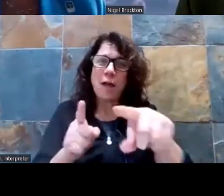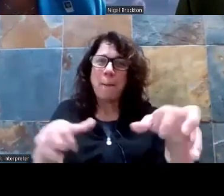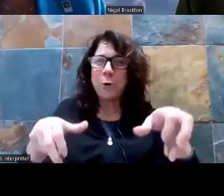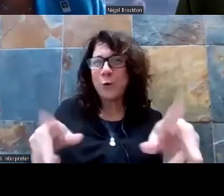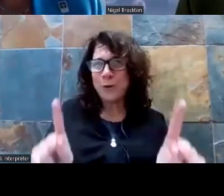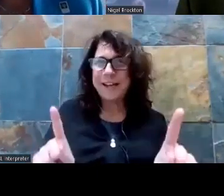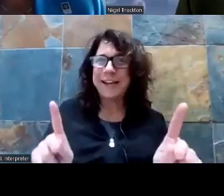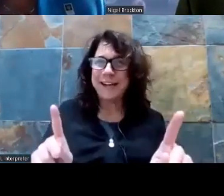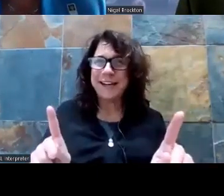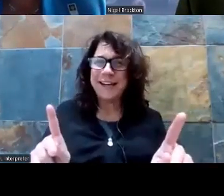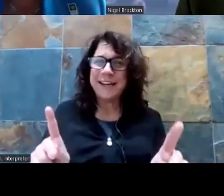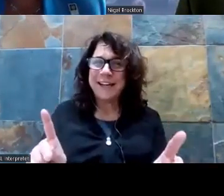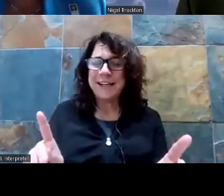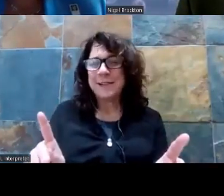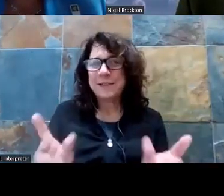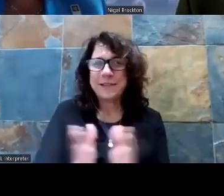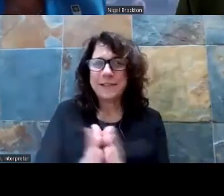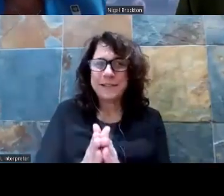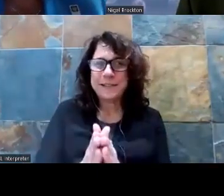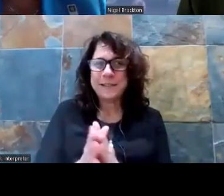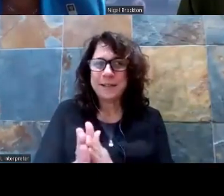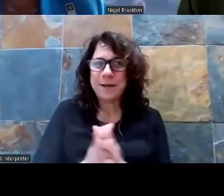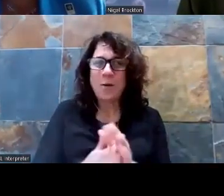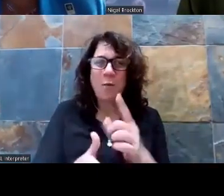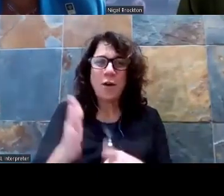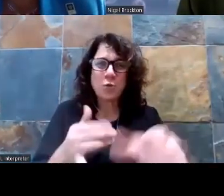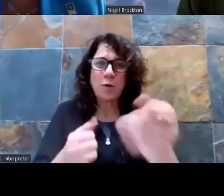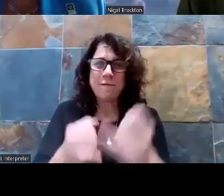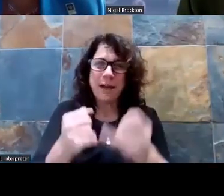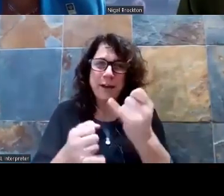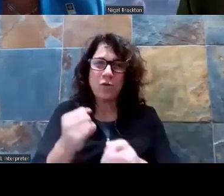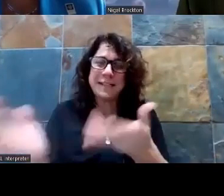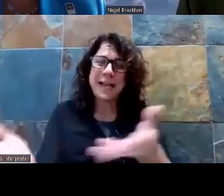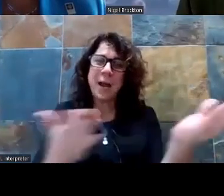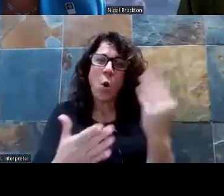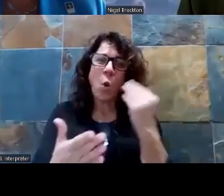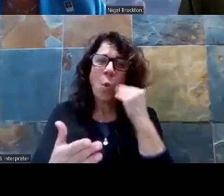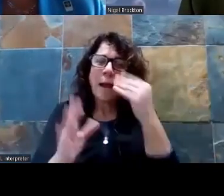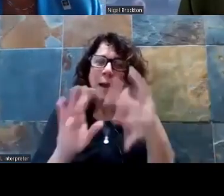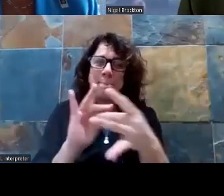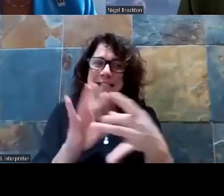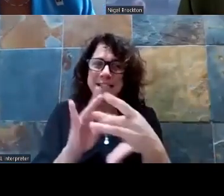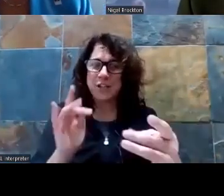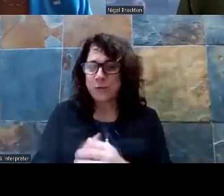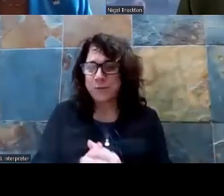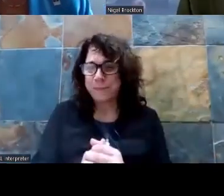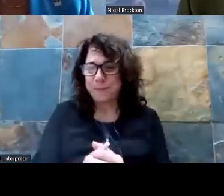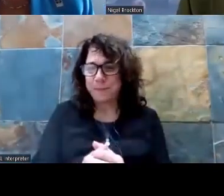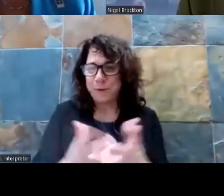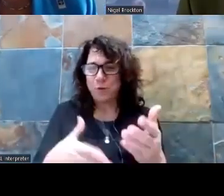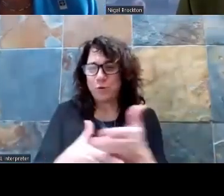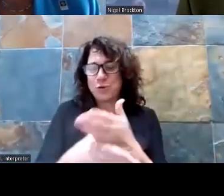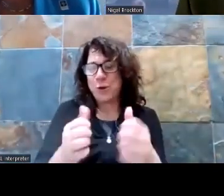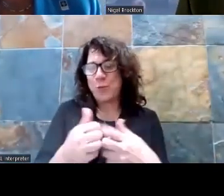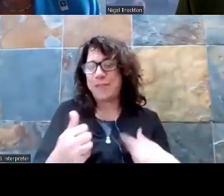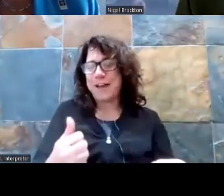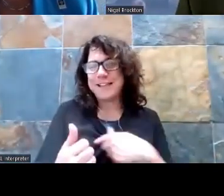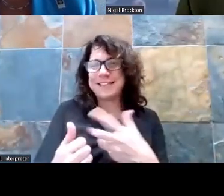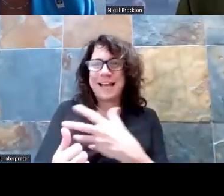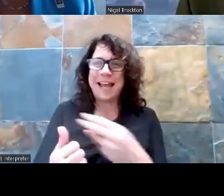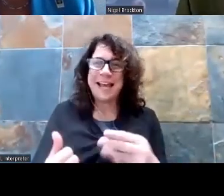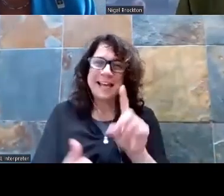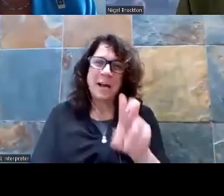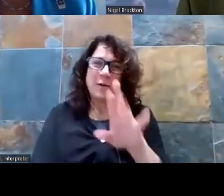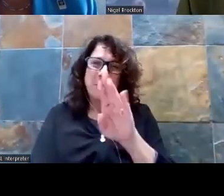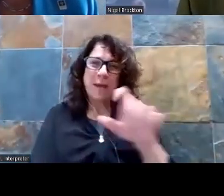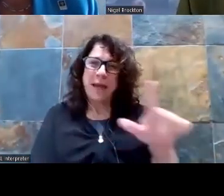opportunity to, you know, what is your final take-home message that you would like to share with us? And Dr. Bell,